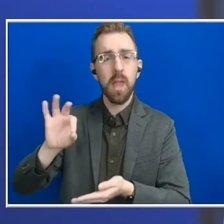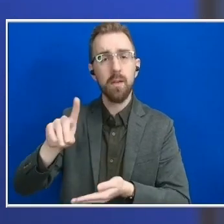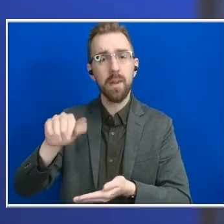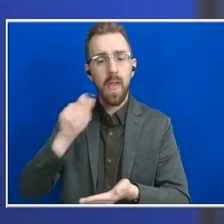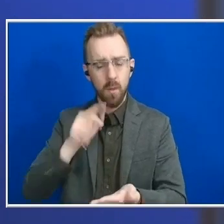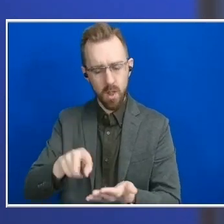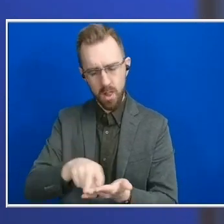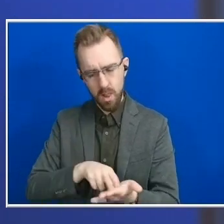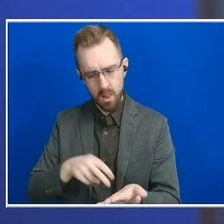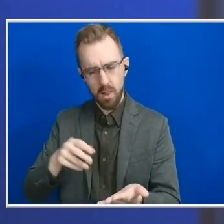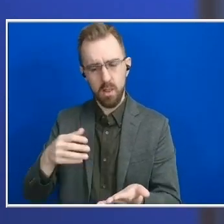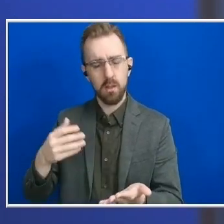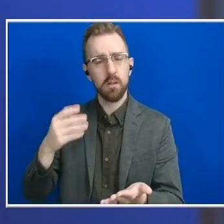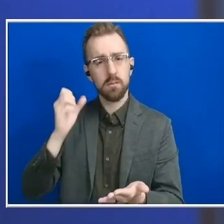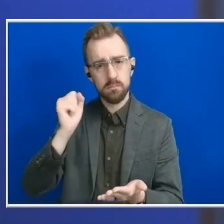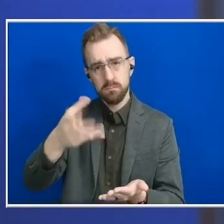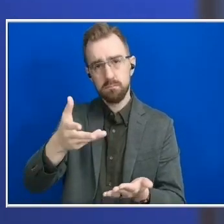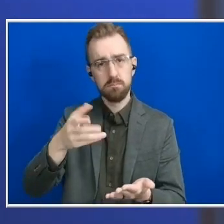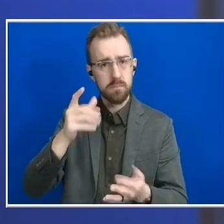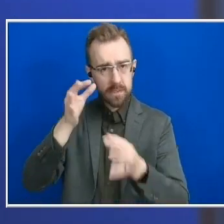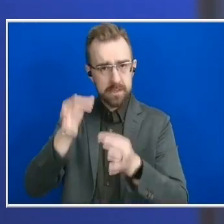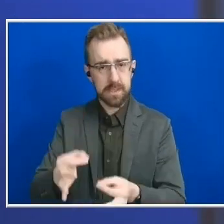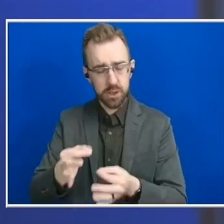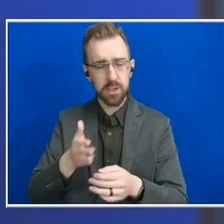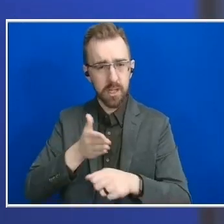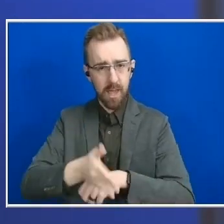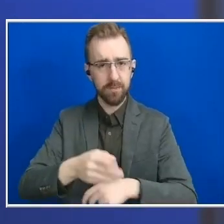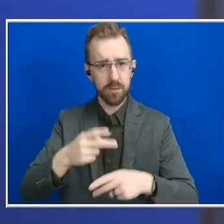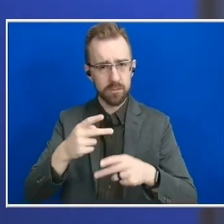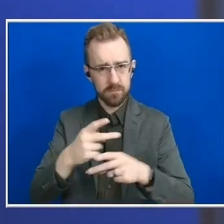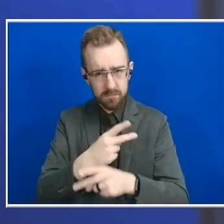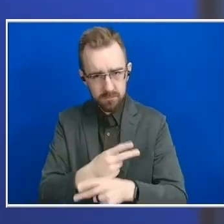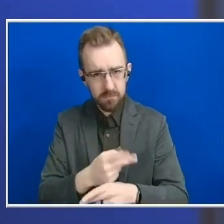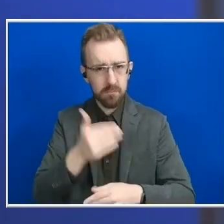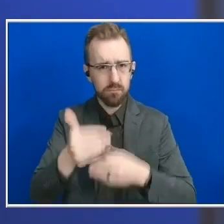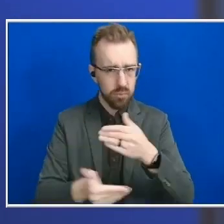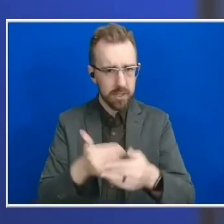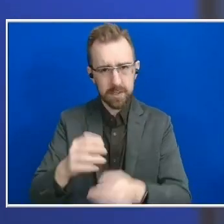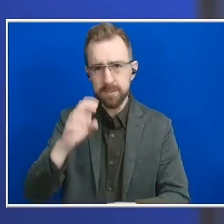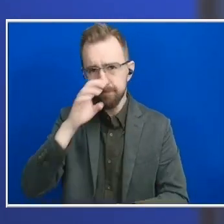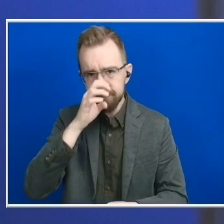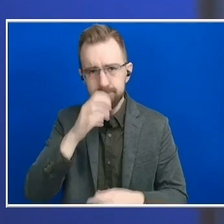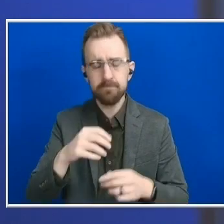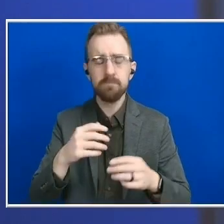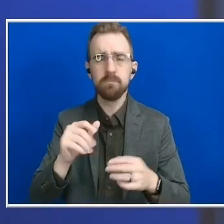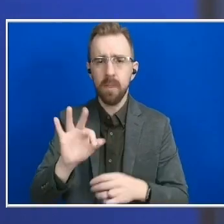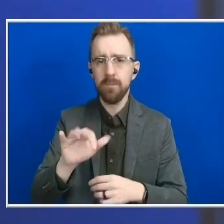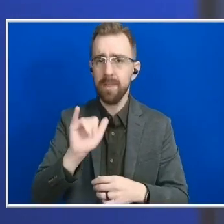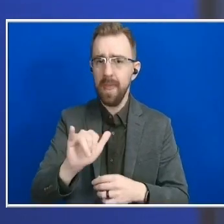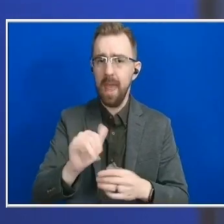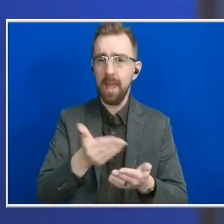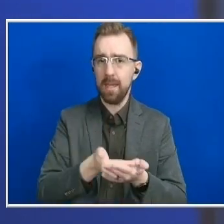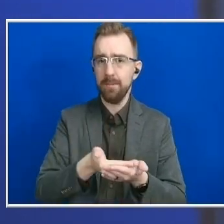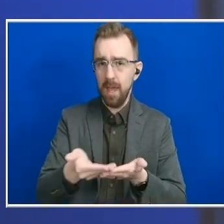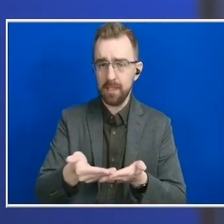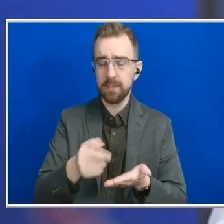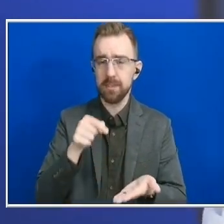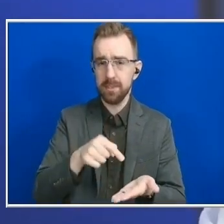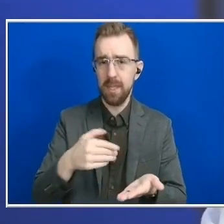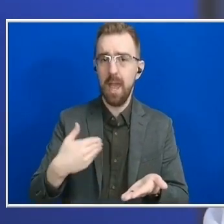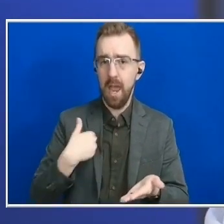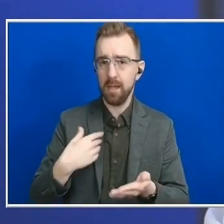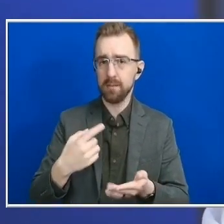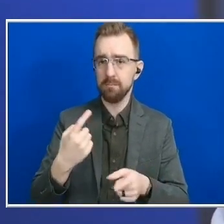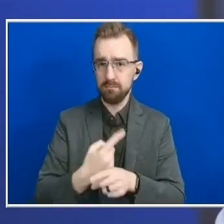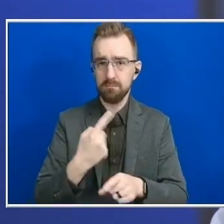rendered following a rigorous process as to whether or not that device has a place for the